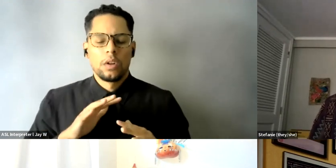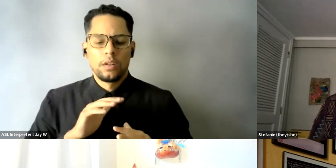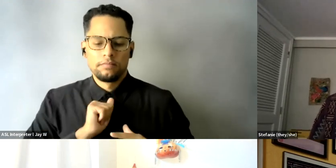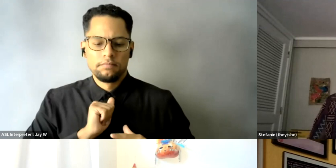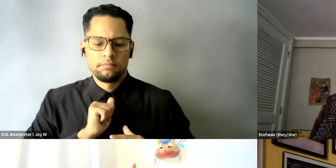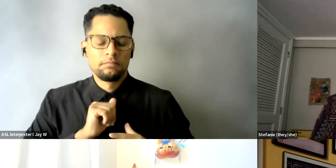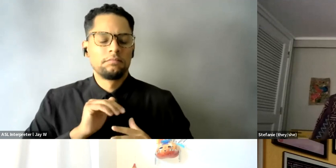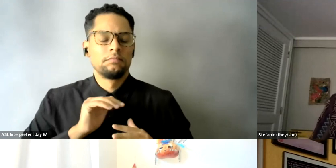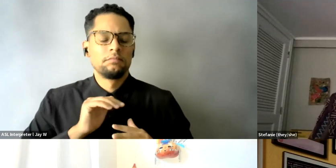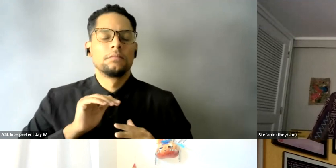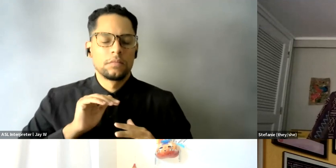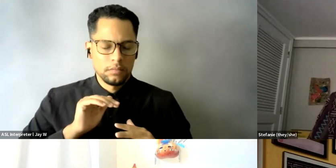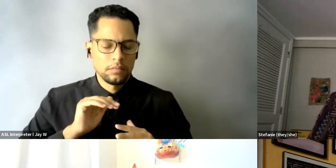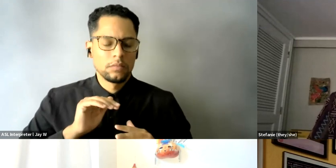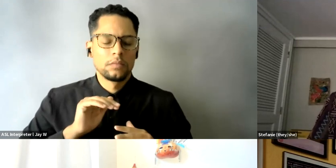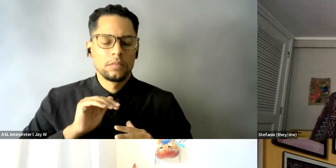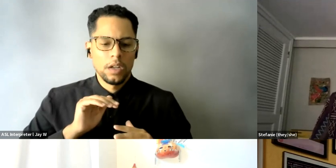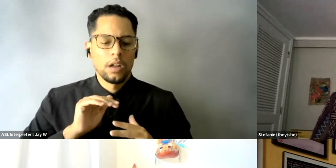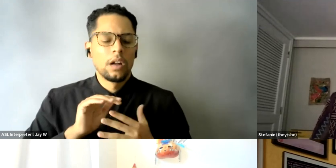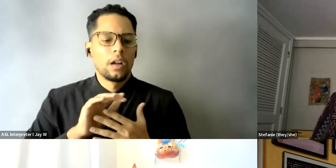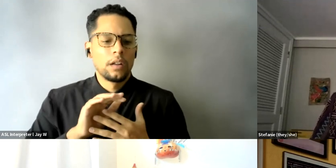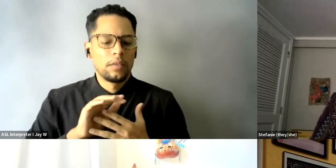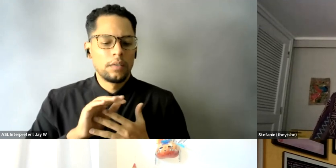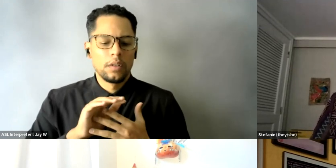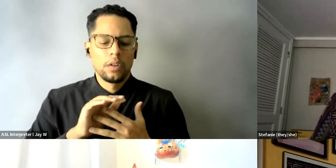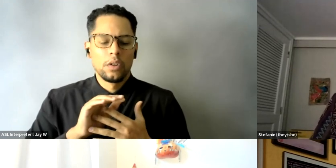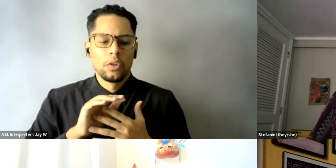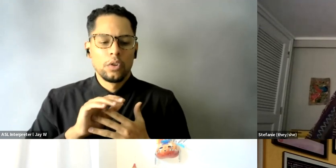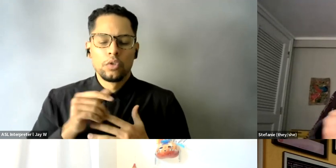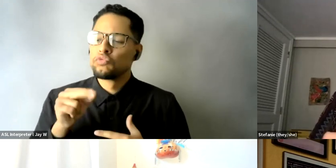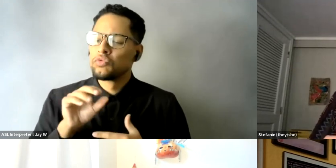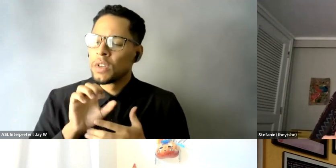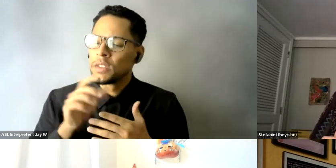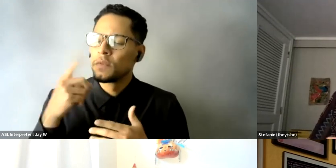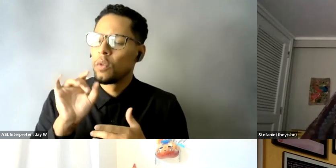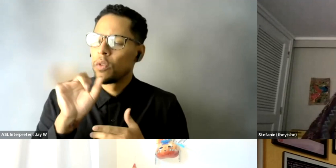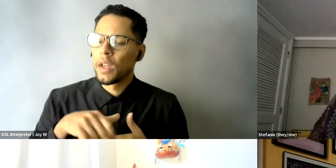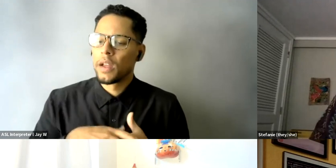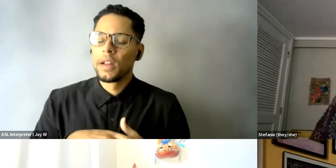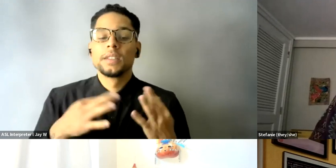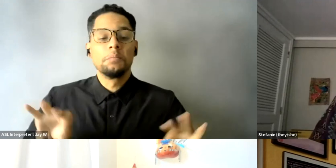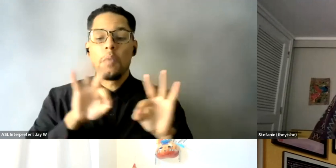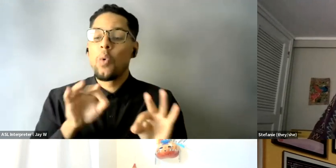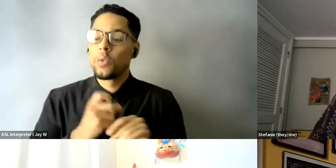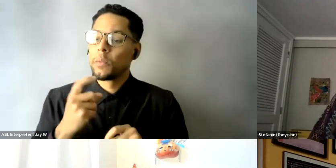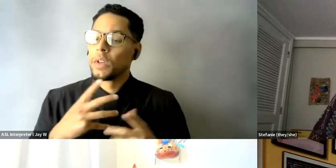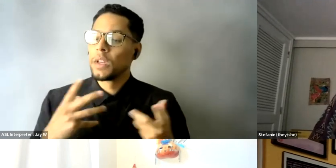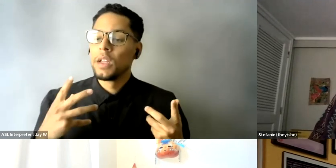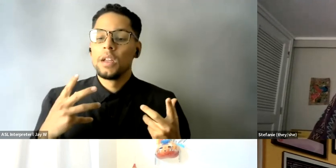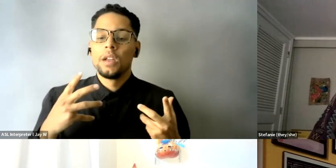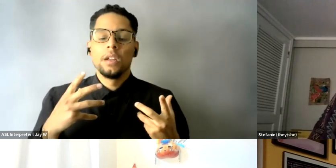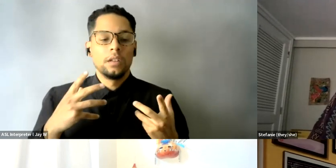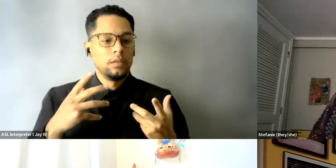Yes. And there's a lot that happens when we keep that separation and why that separation